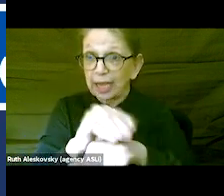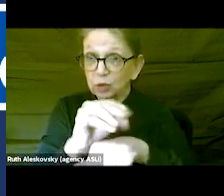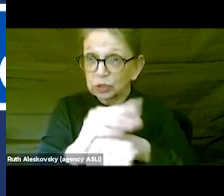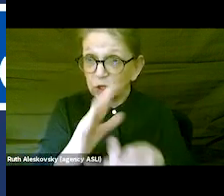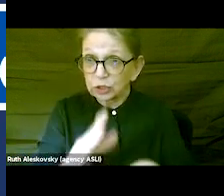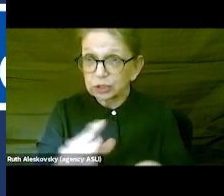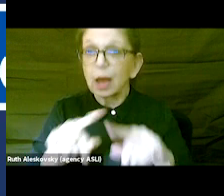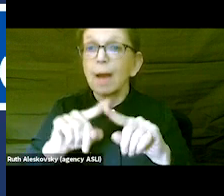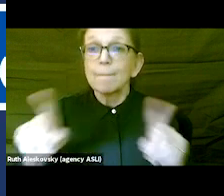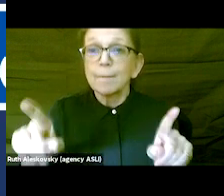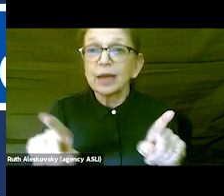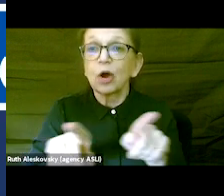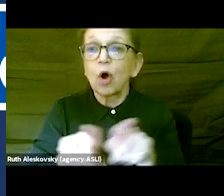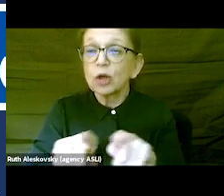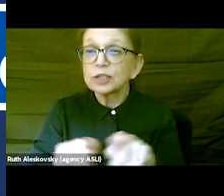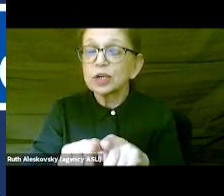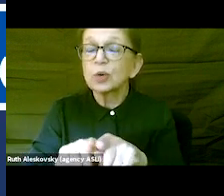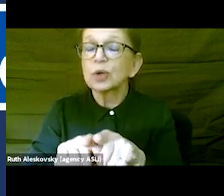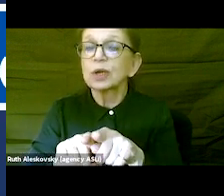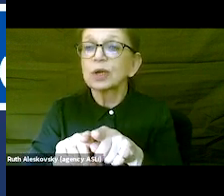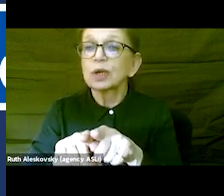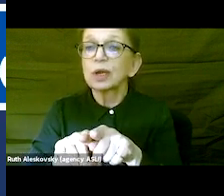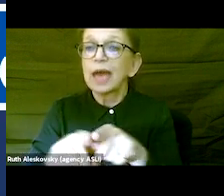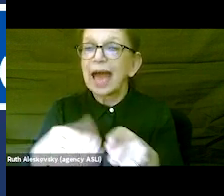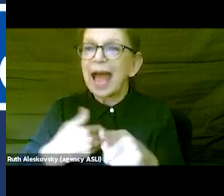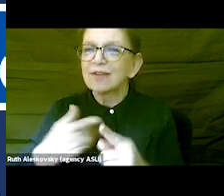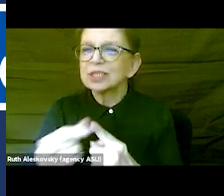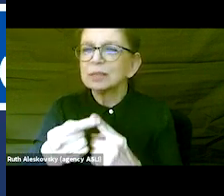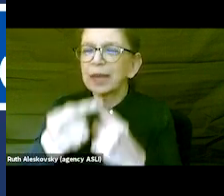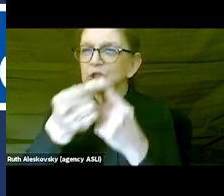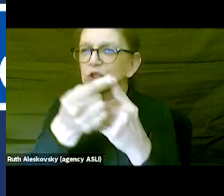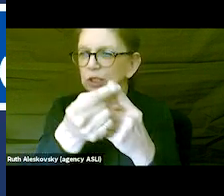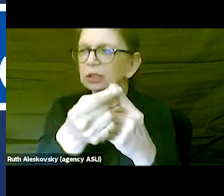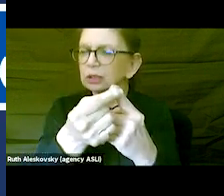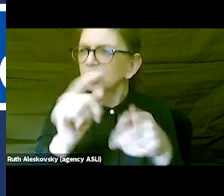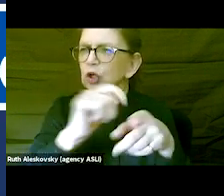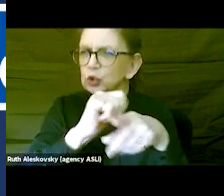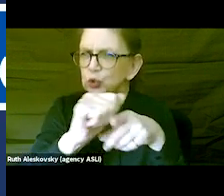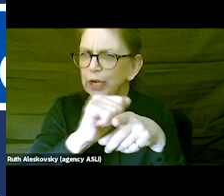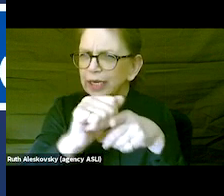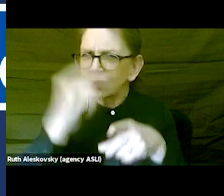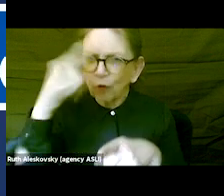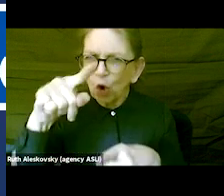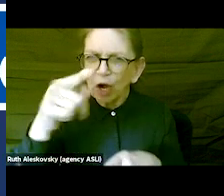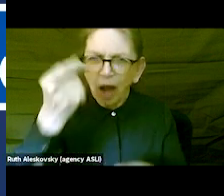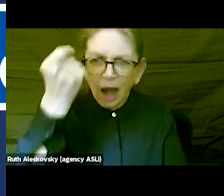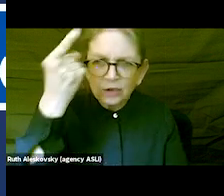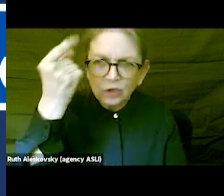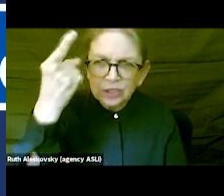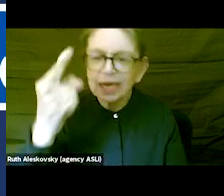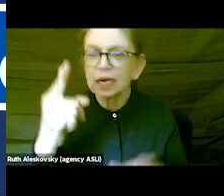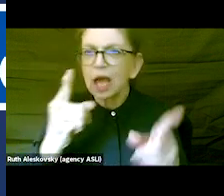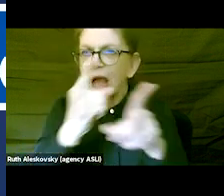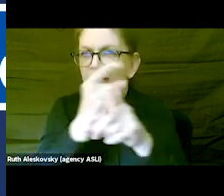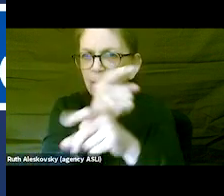financial counselors in Empowered NYC have specialized training to understand the complex